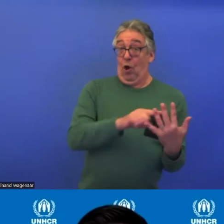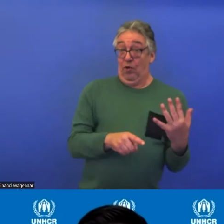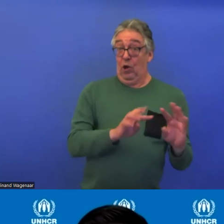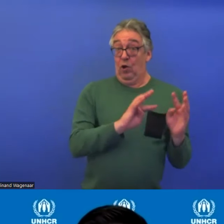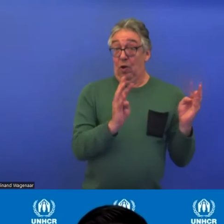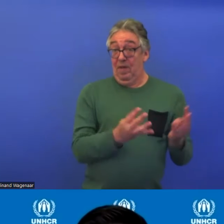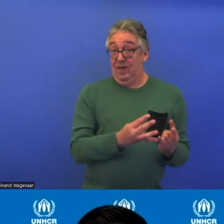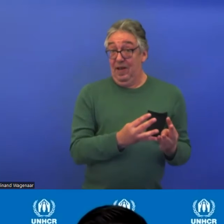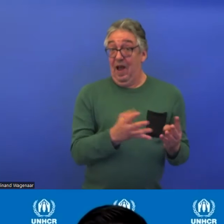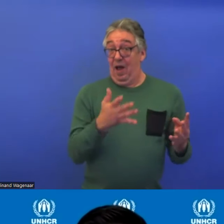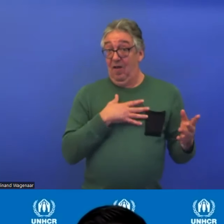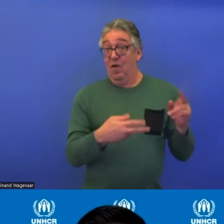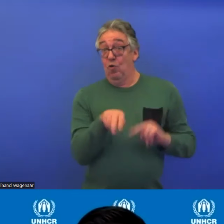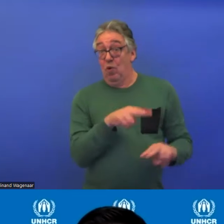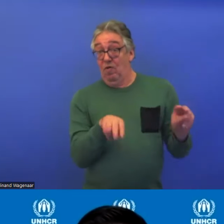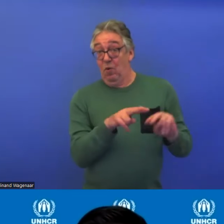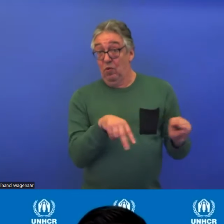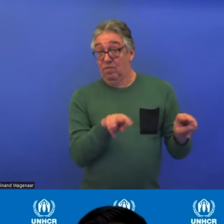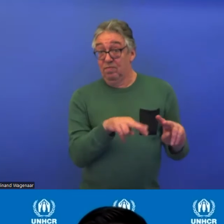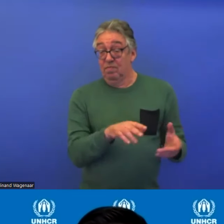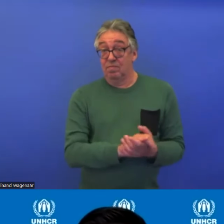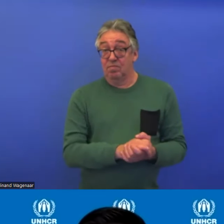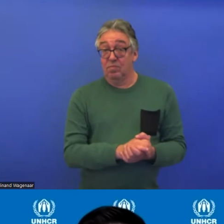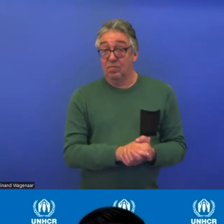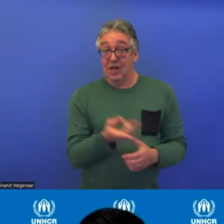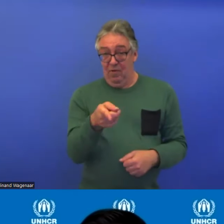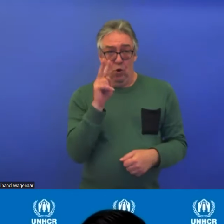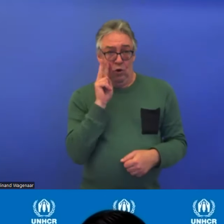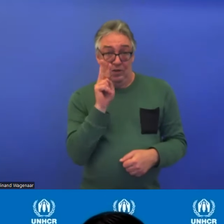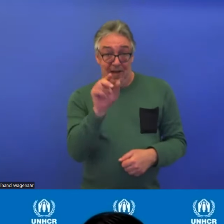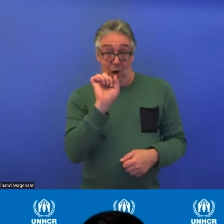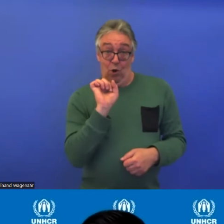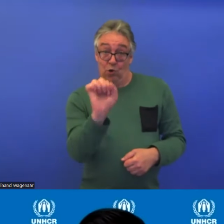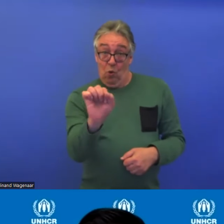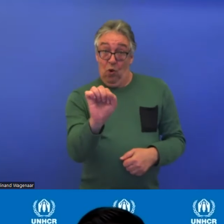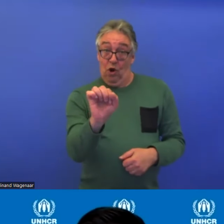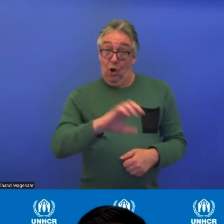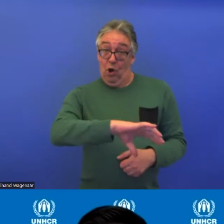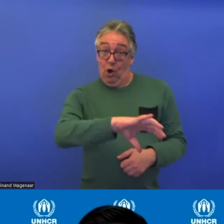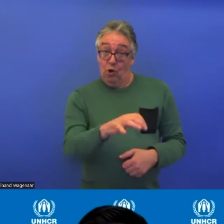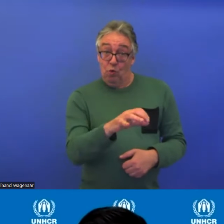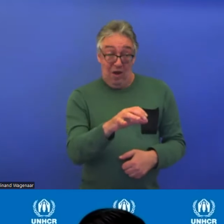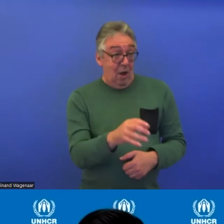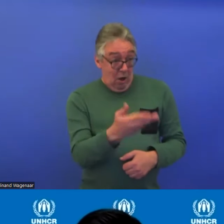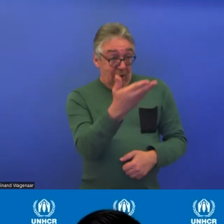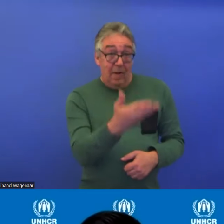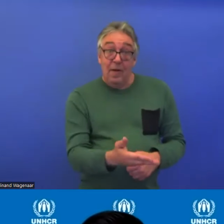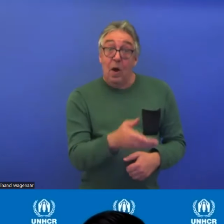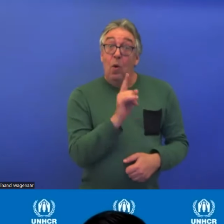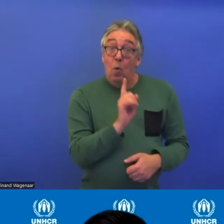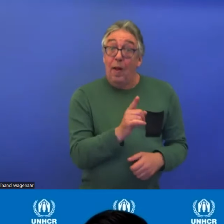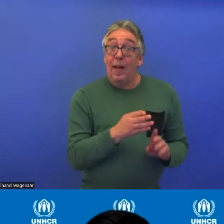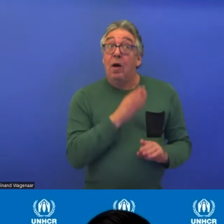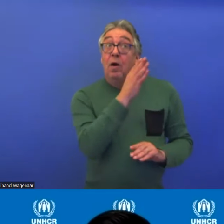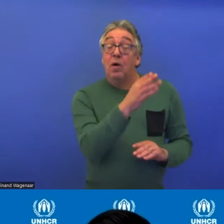and whenever you find your country or the country you want to report on, please do get in